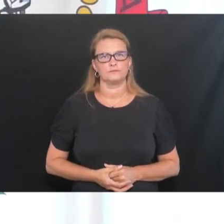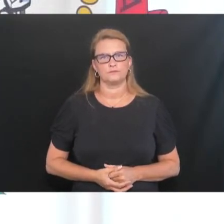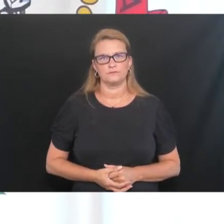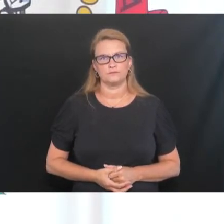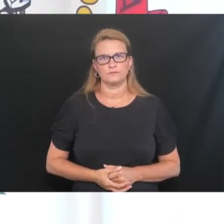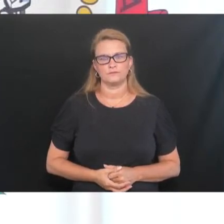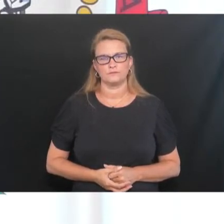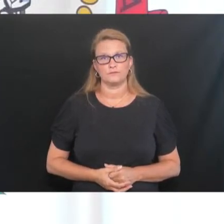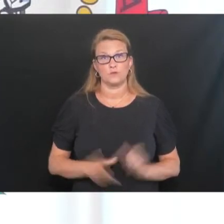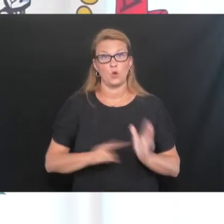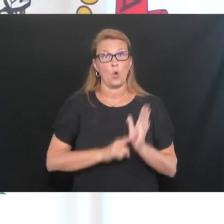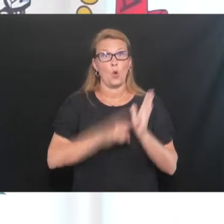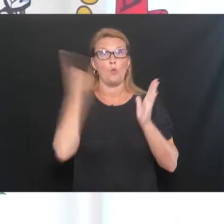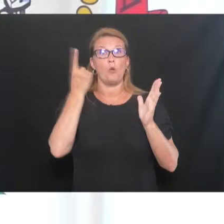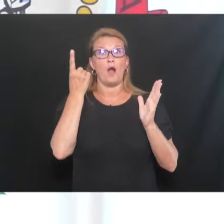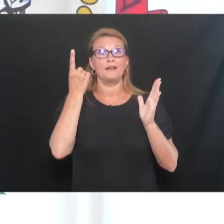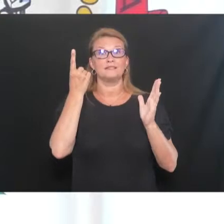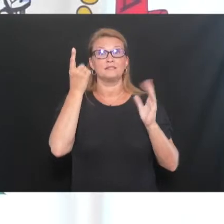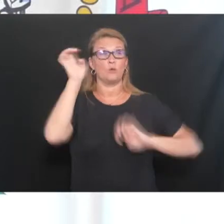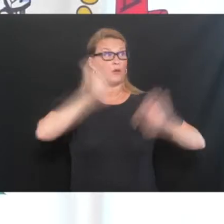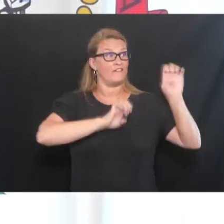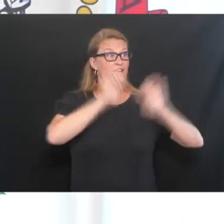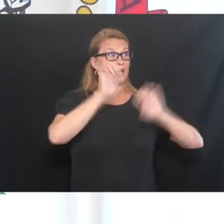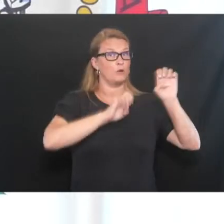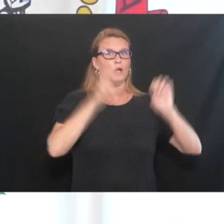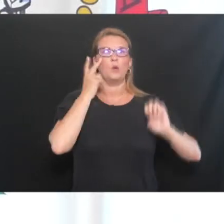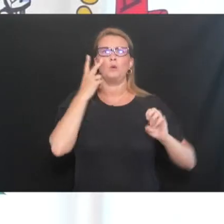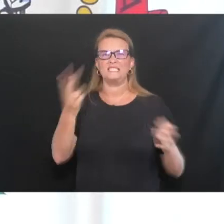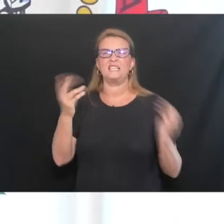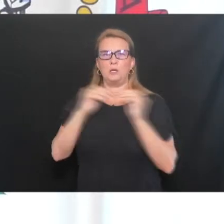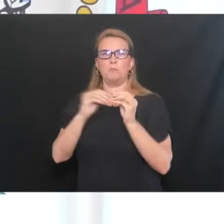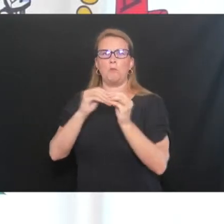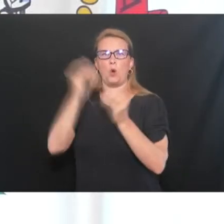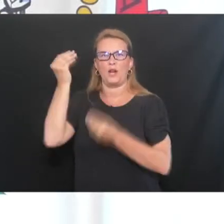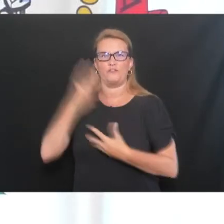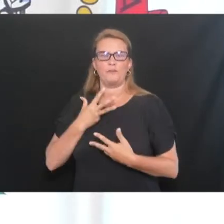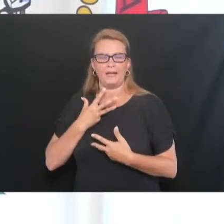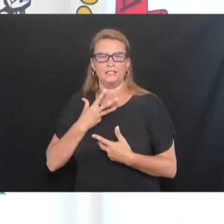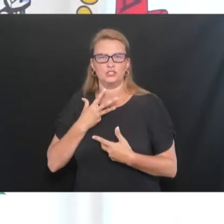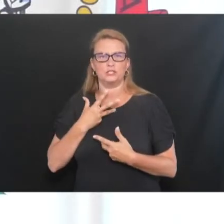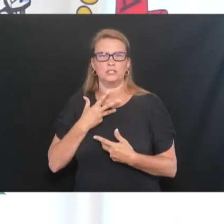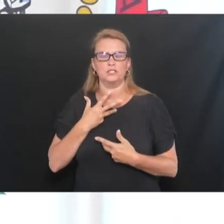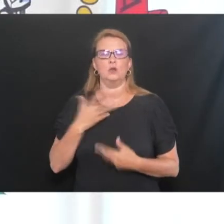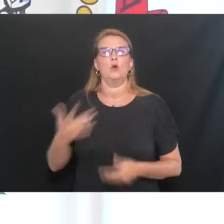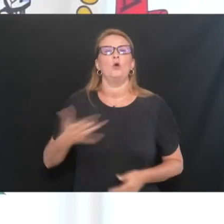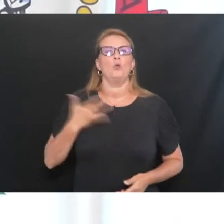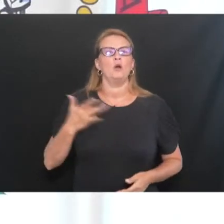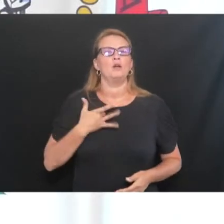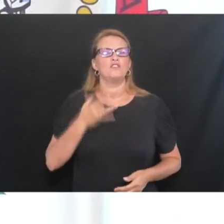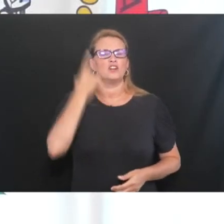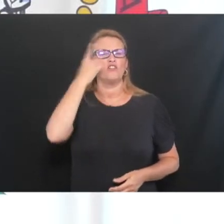Once we evaluate, we'll have a lot more data, will we not? We feel certain that we have all the supplies,